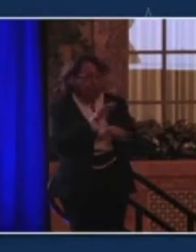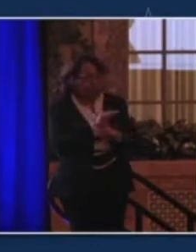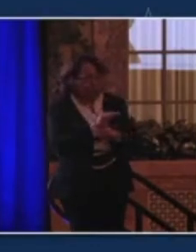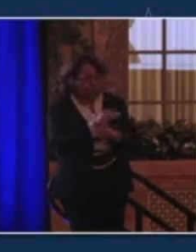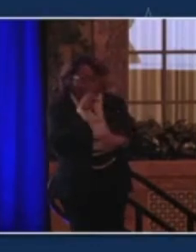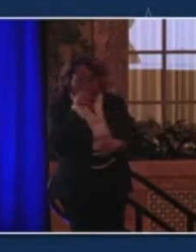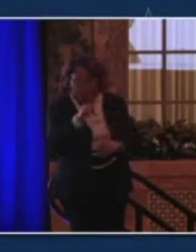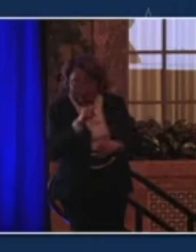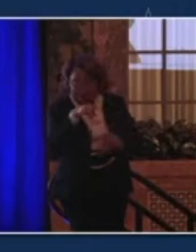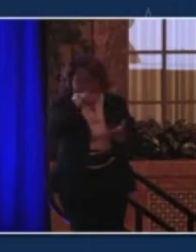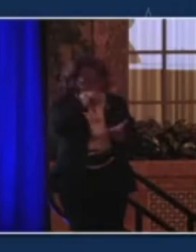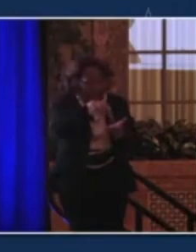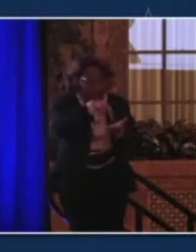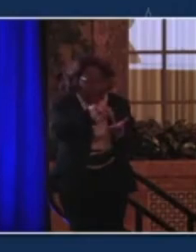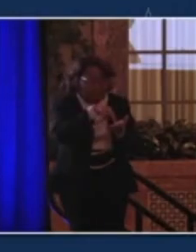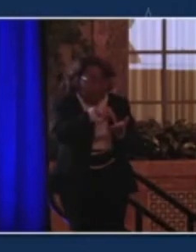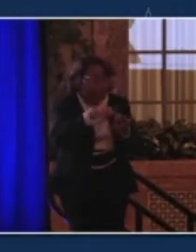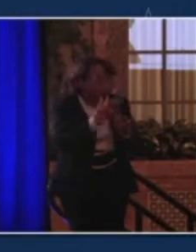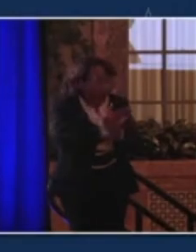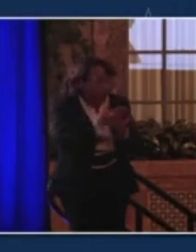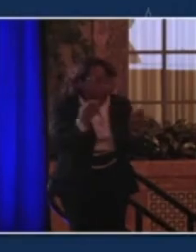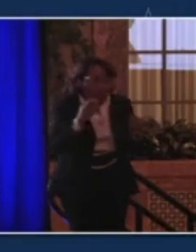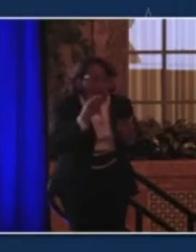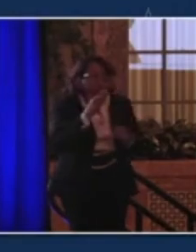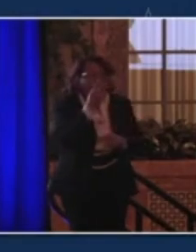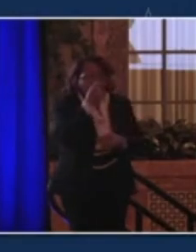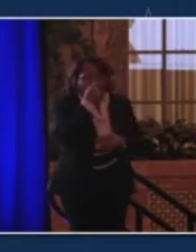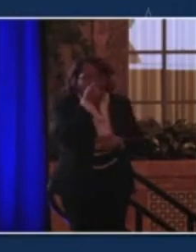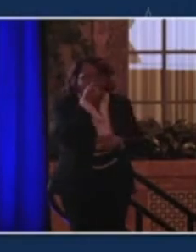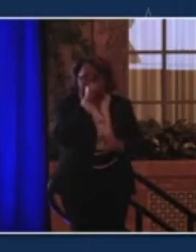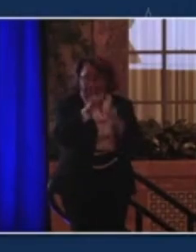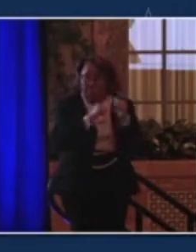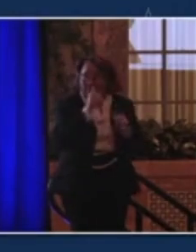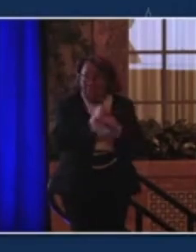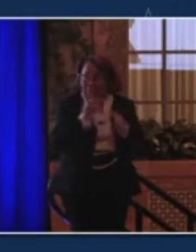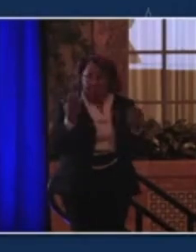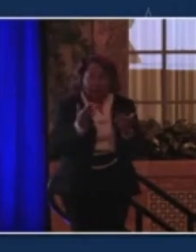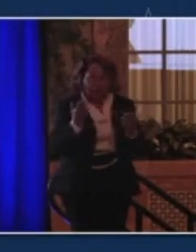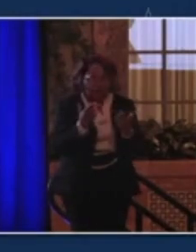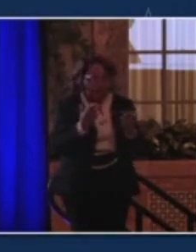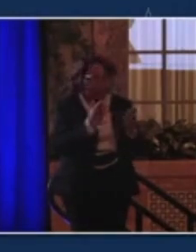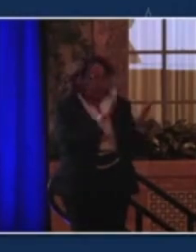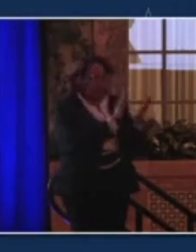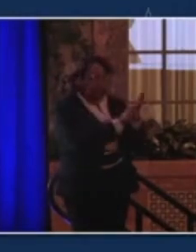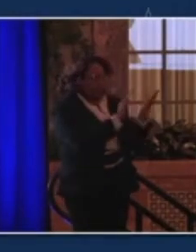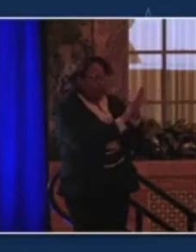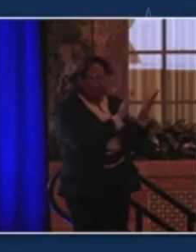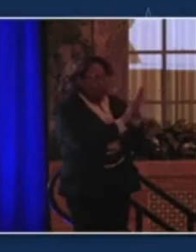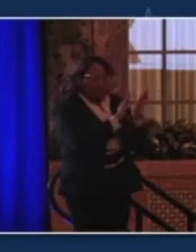you mind just standing, all of the Roosevelt alumni who are here? Thank you.